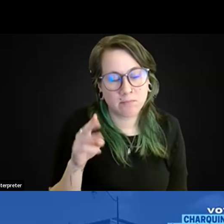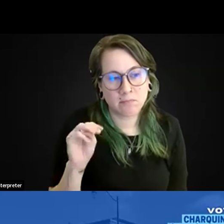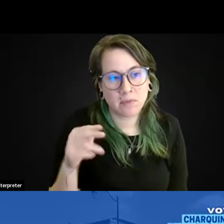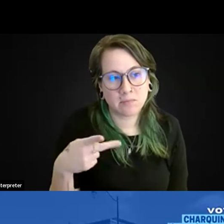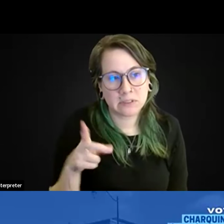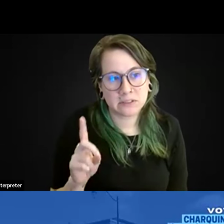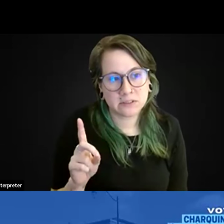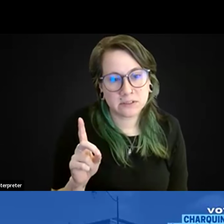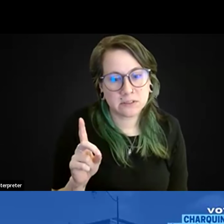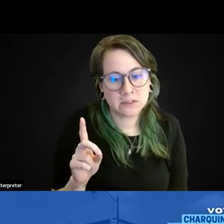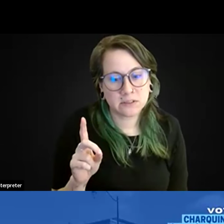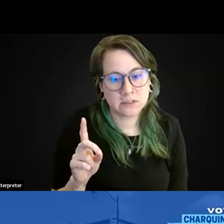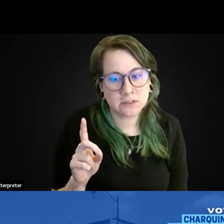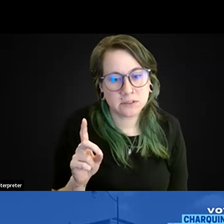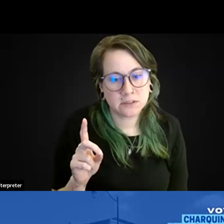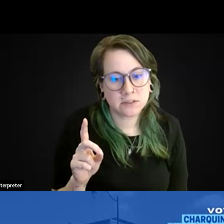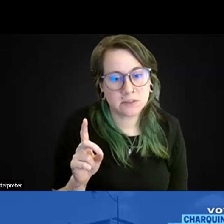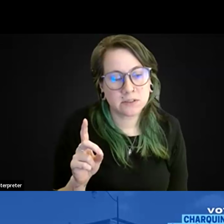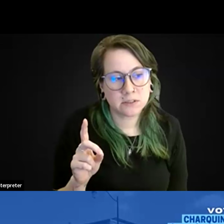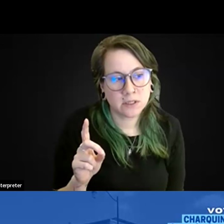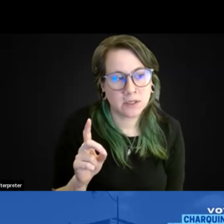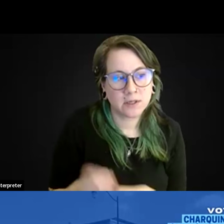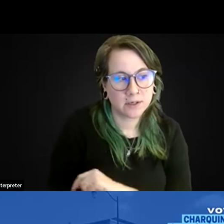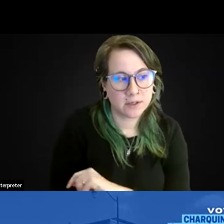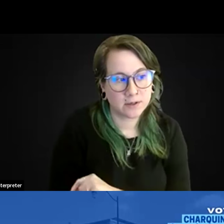MPD was at